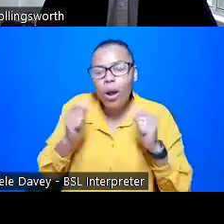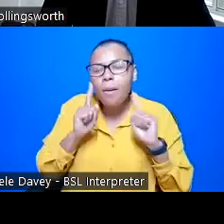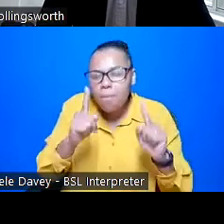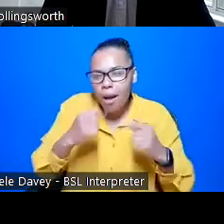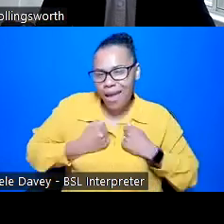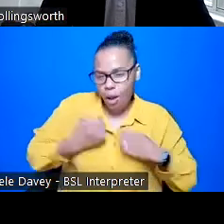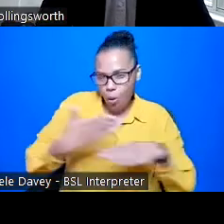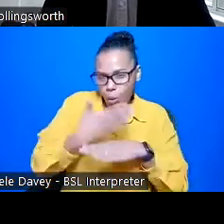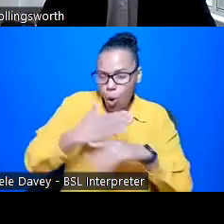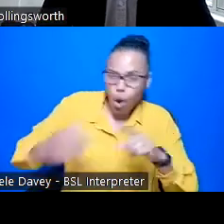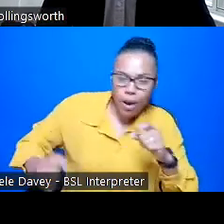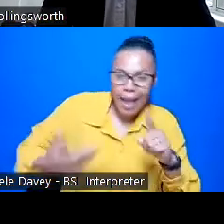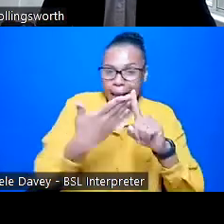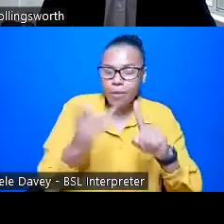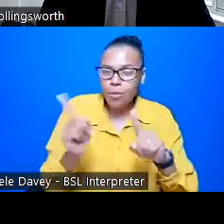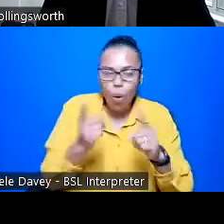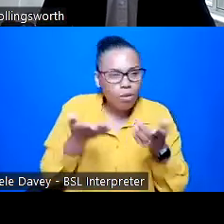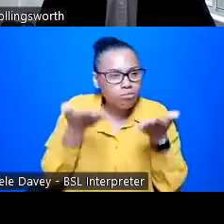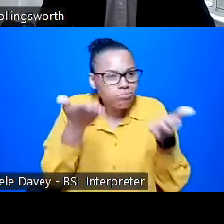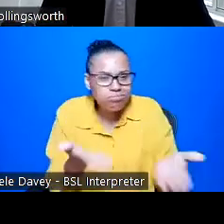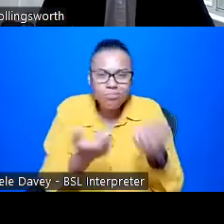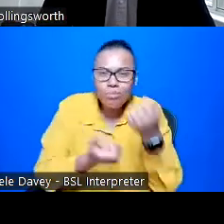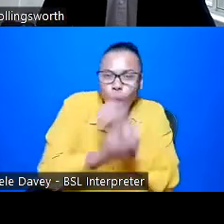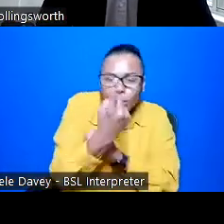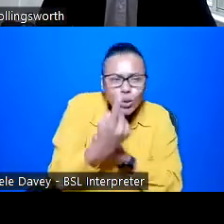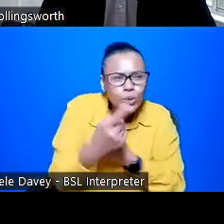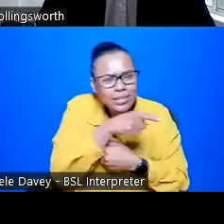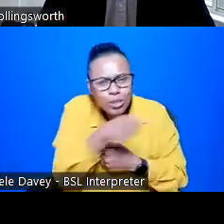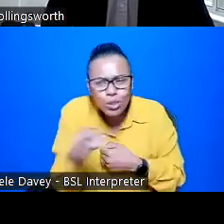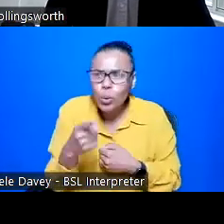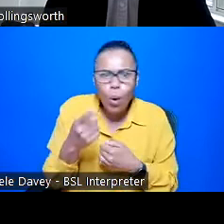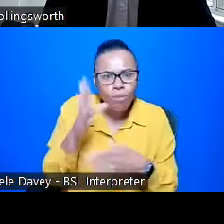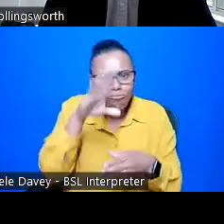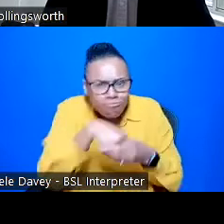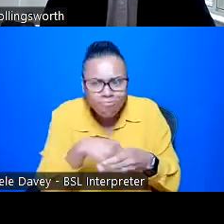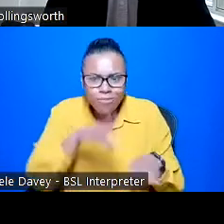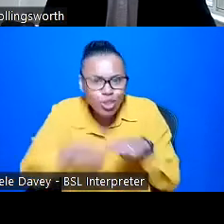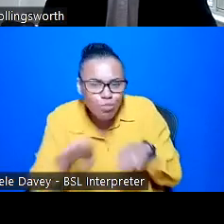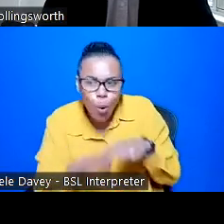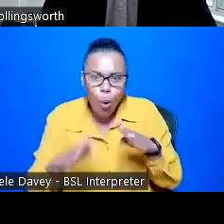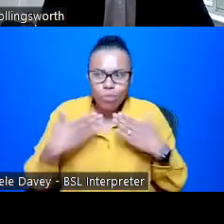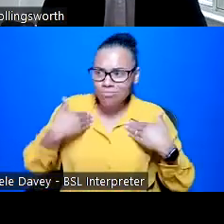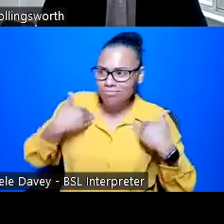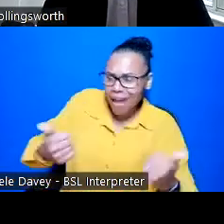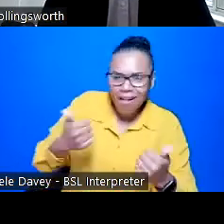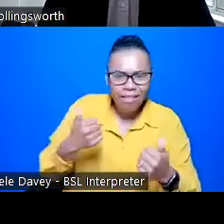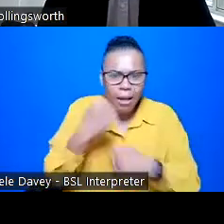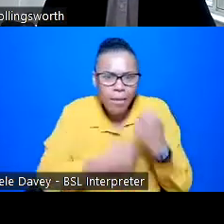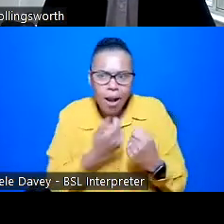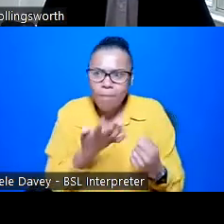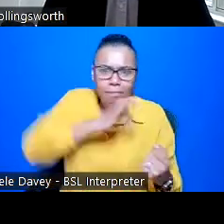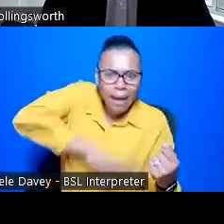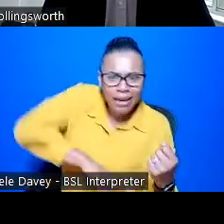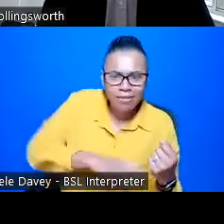the opportunities for people to enjoy the lifelong benefits of playing sport and being active, and in doing so, create a happier